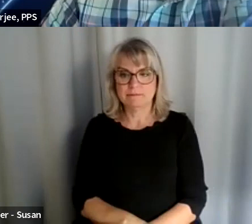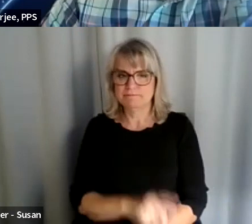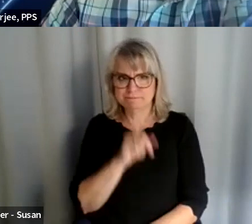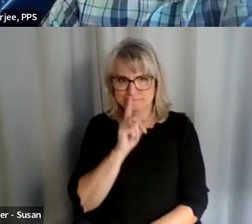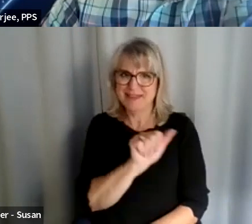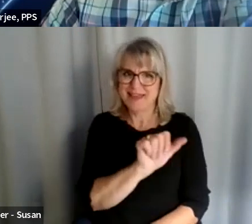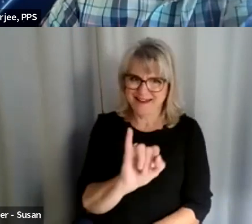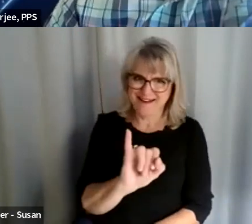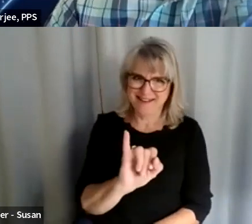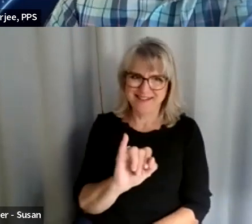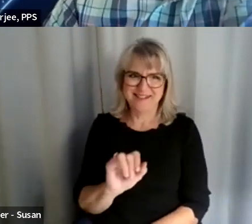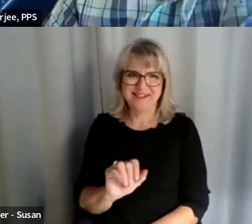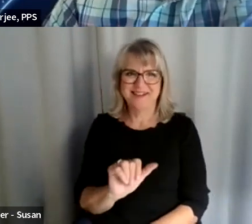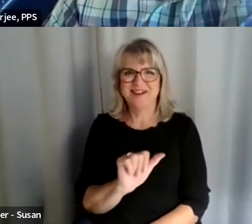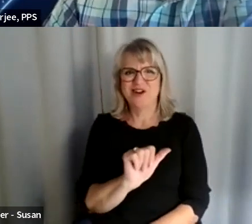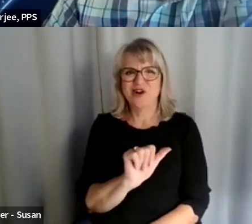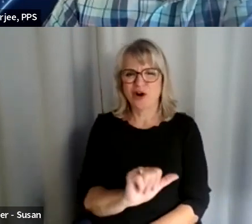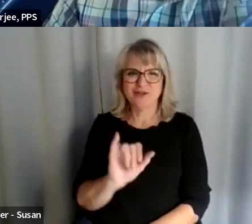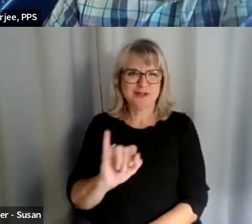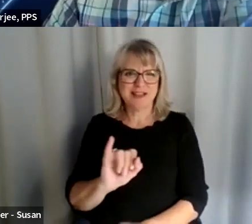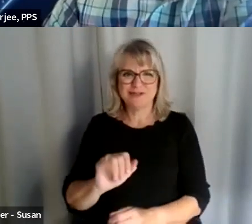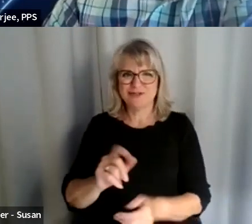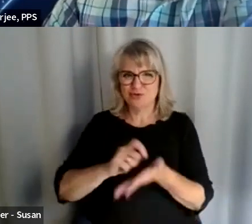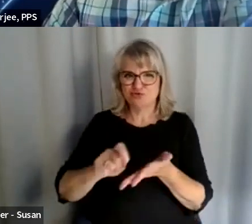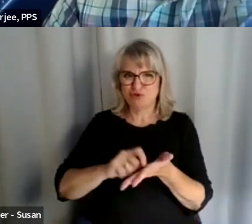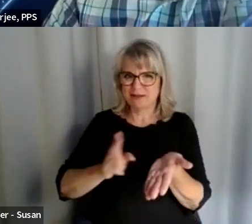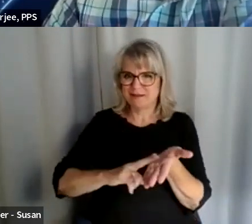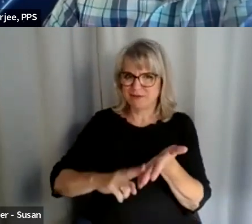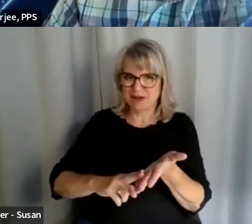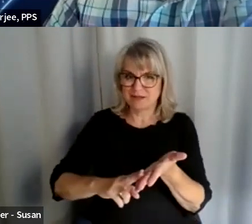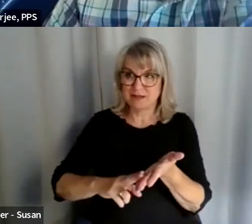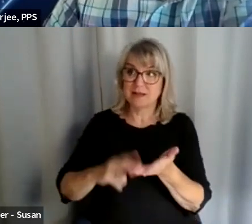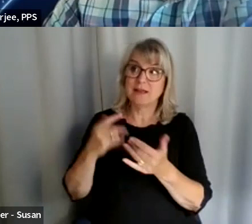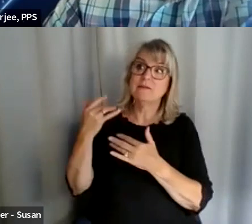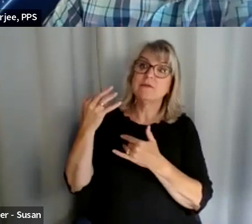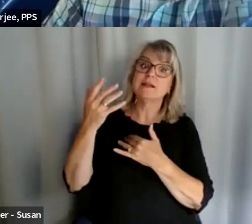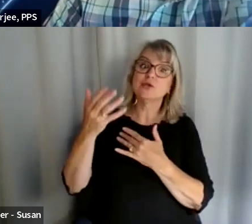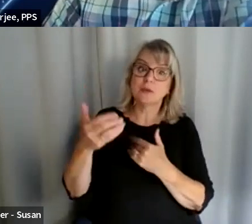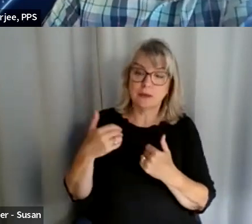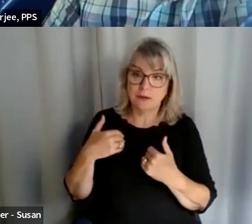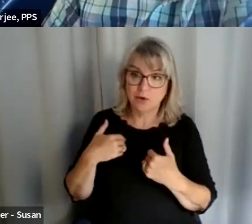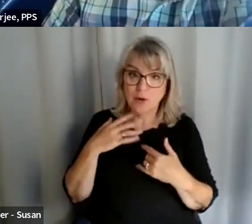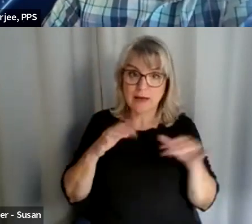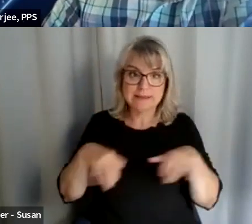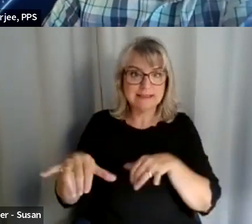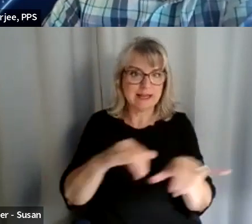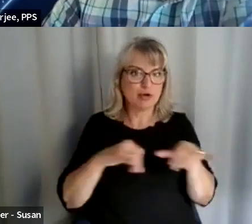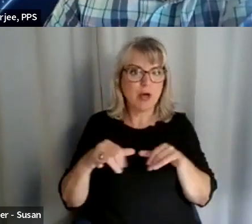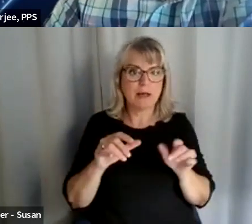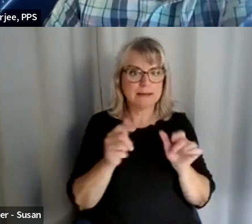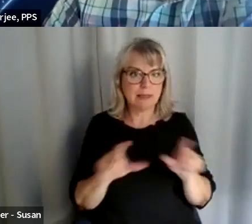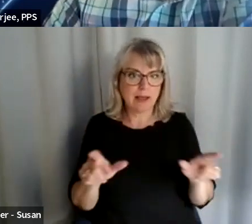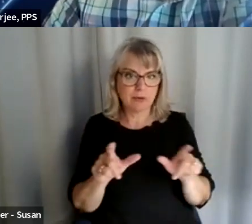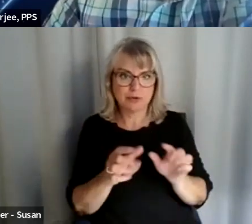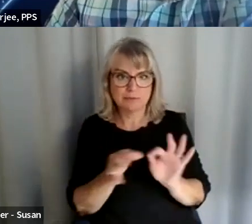or AI rather, artificial intelligence to write contracts. And I think eventually you'll have standardized terminology for contracts,